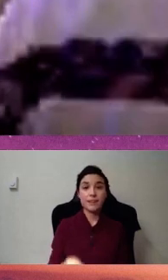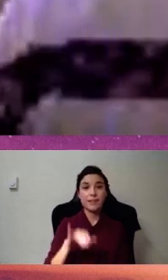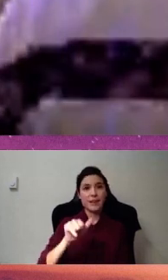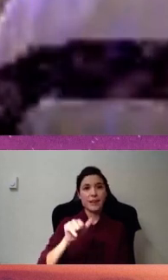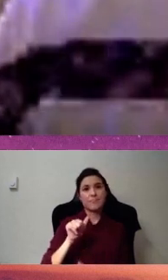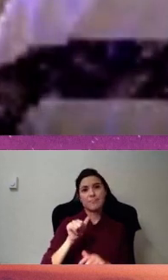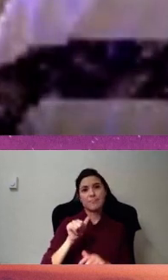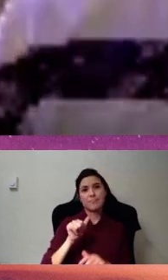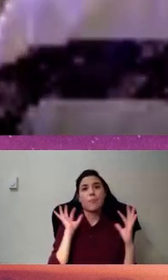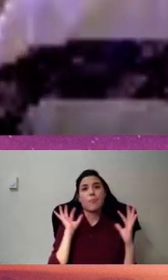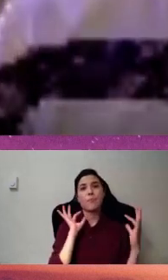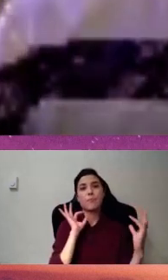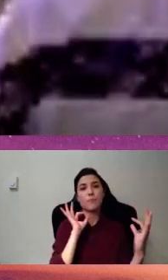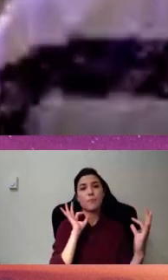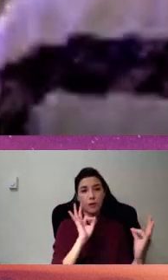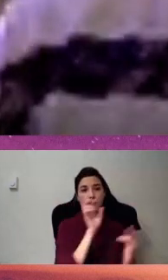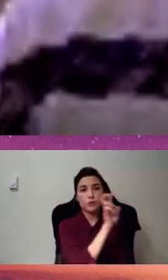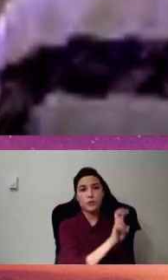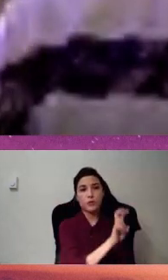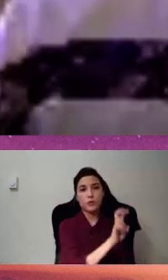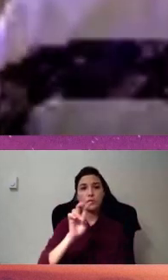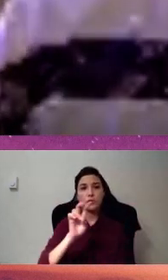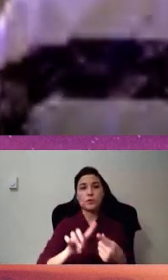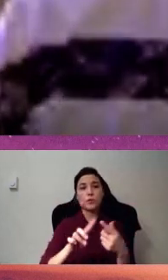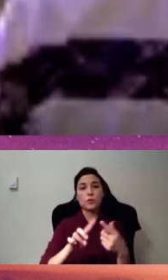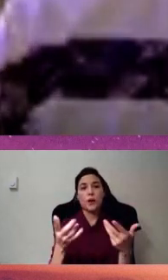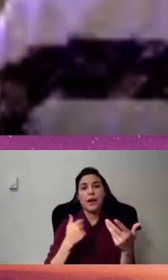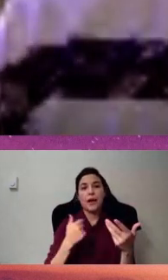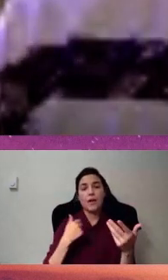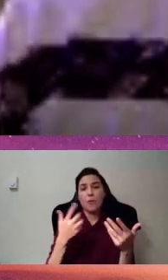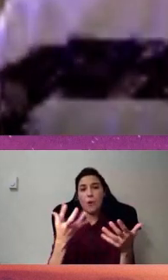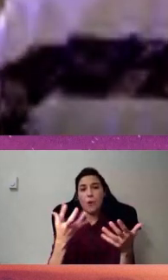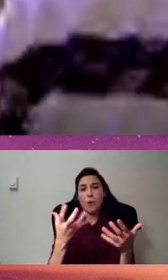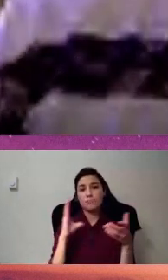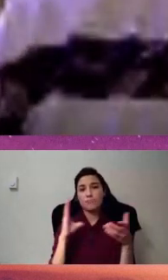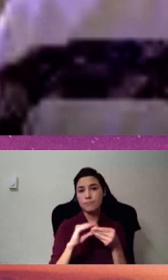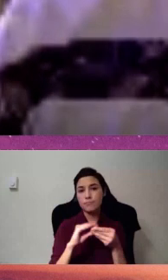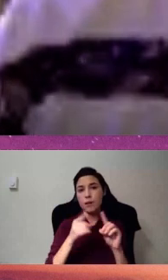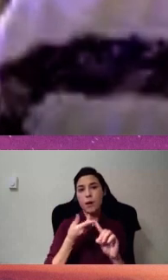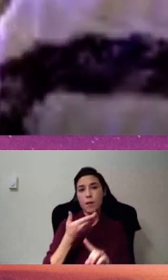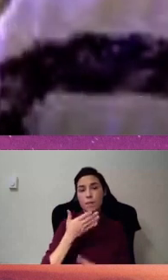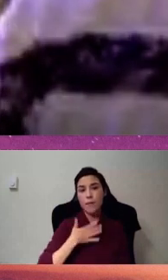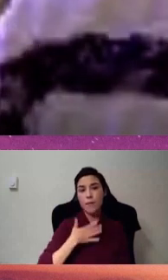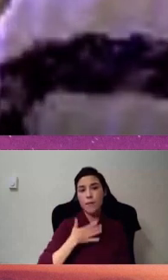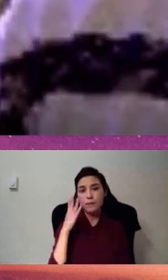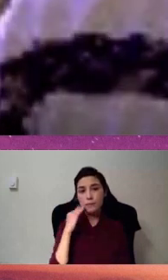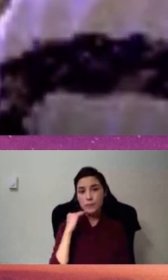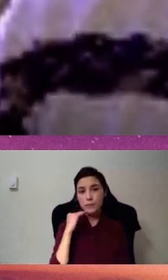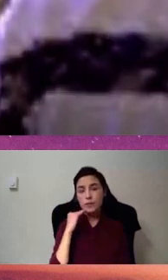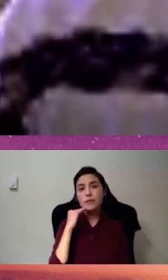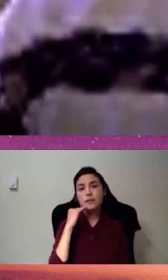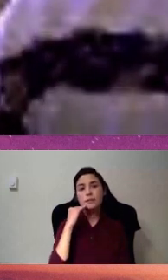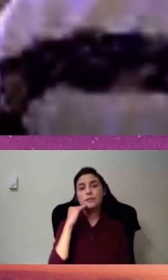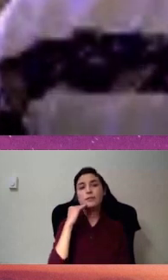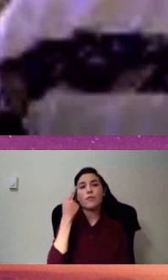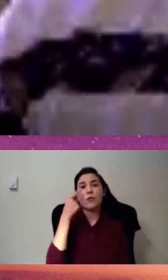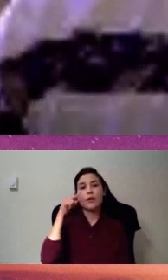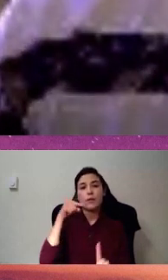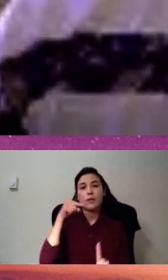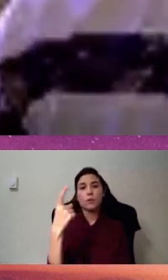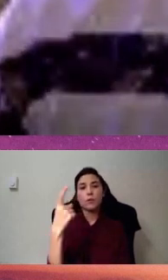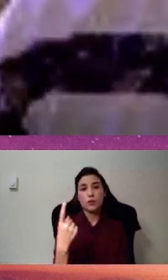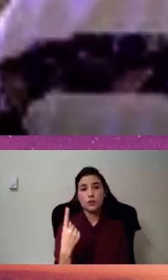say around my experience with this question. I want to